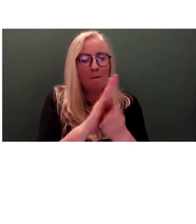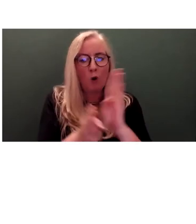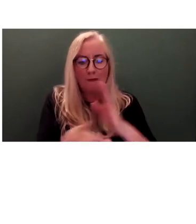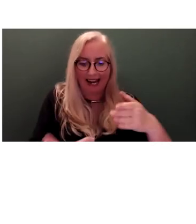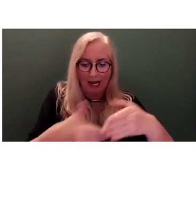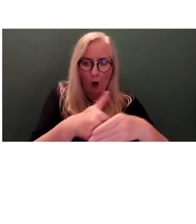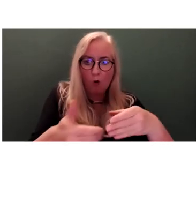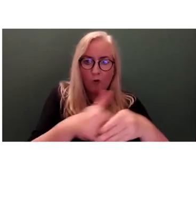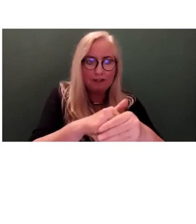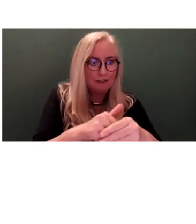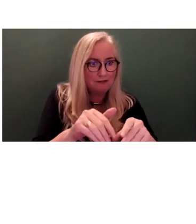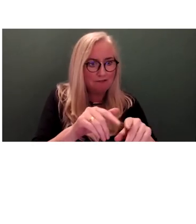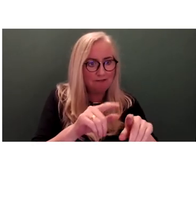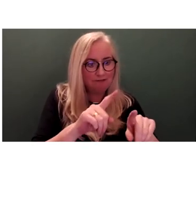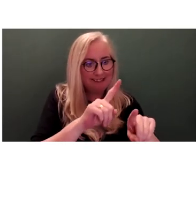our different